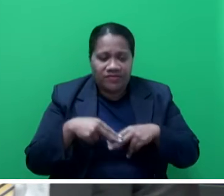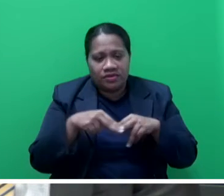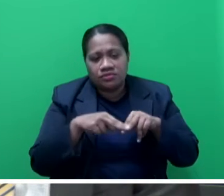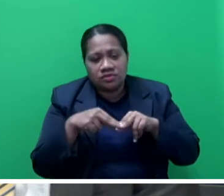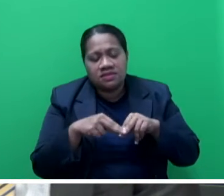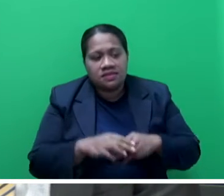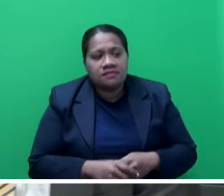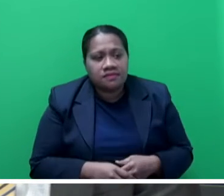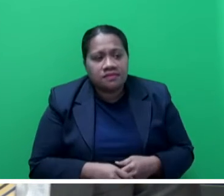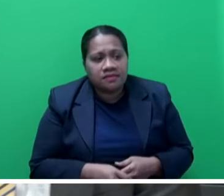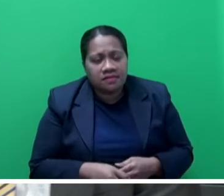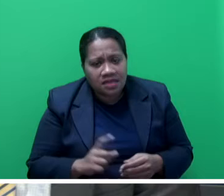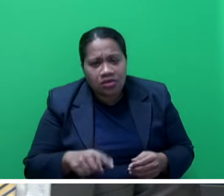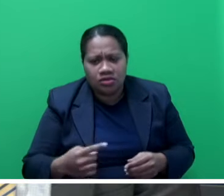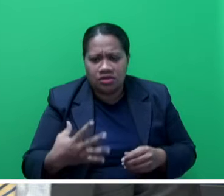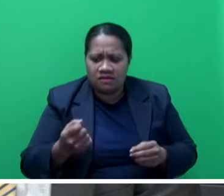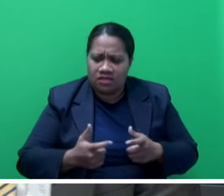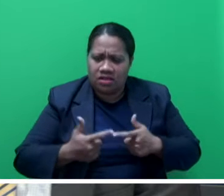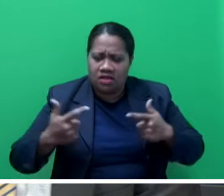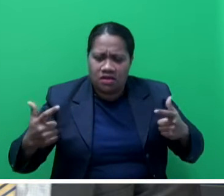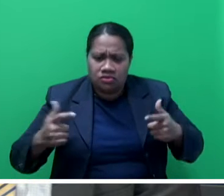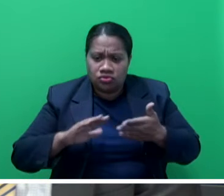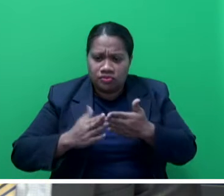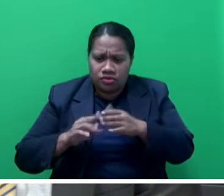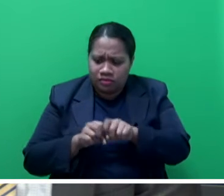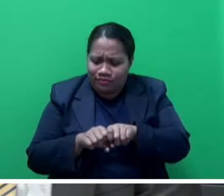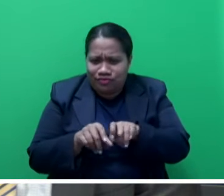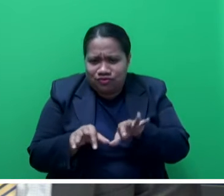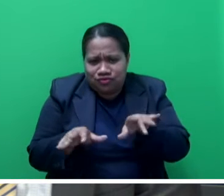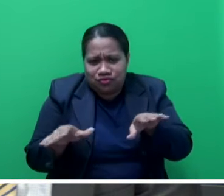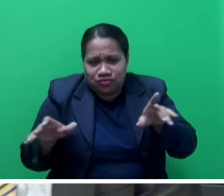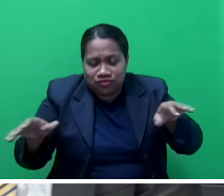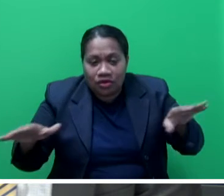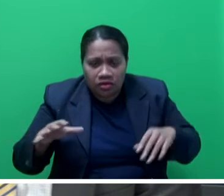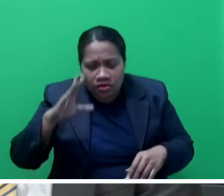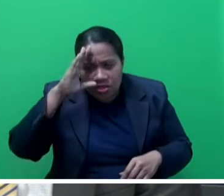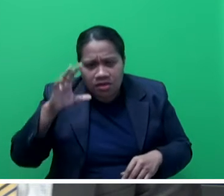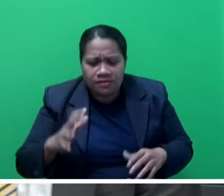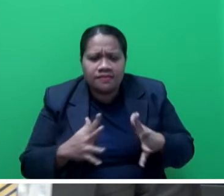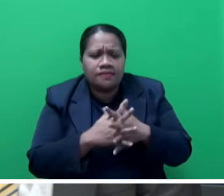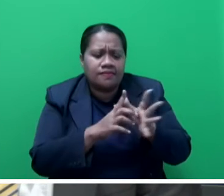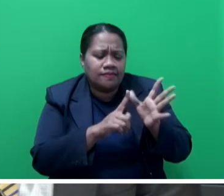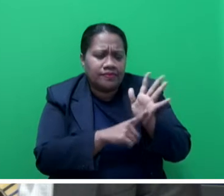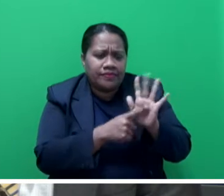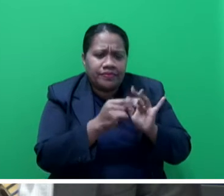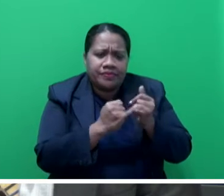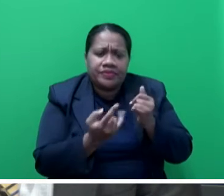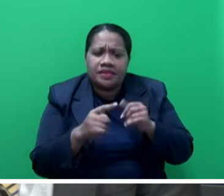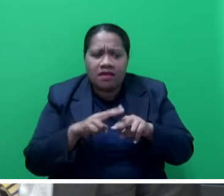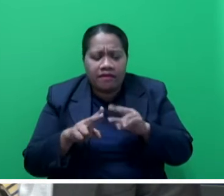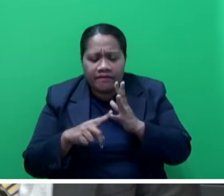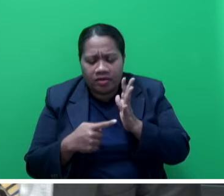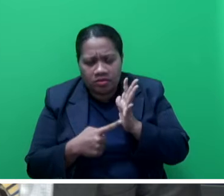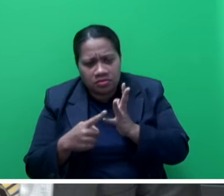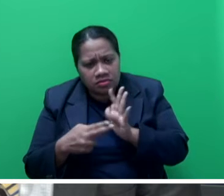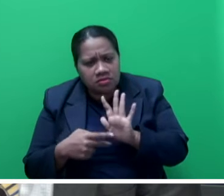There continues to be a large community transmission in these countries, while Wallis and Futuna, like Fiji, has imported cases